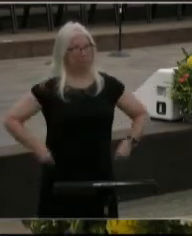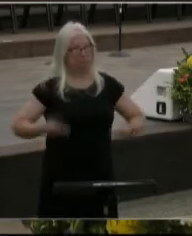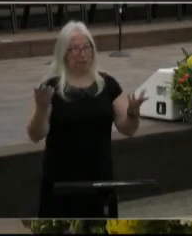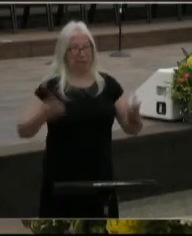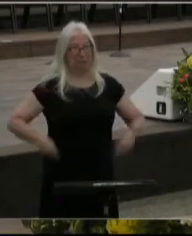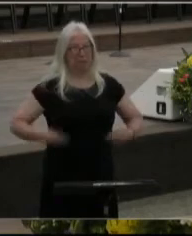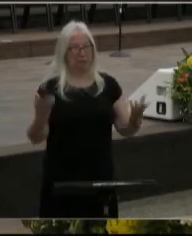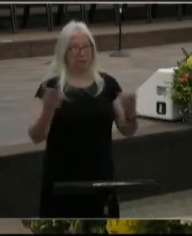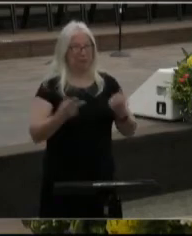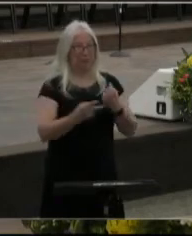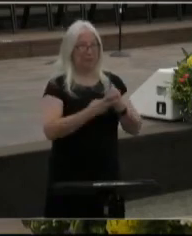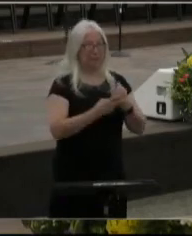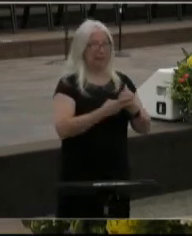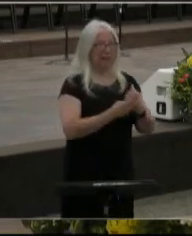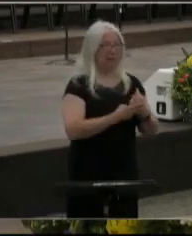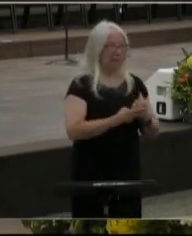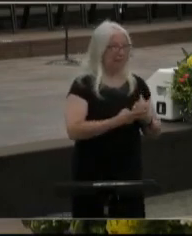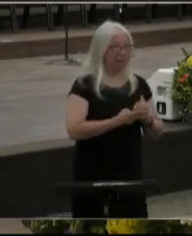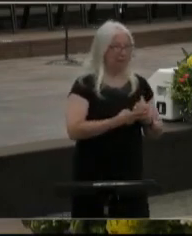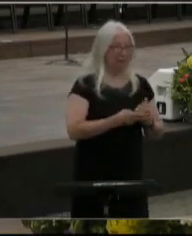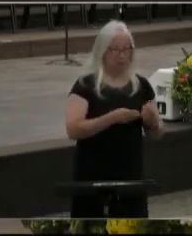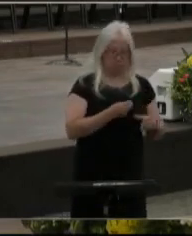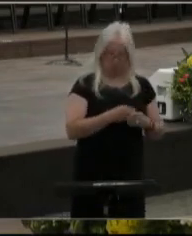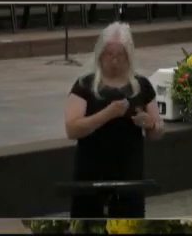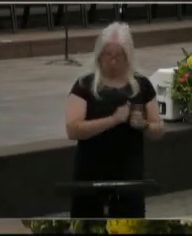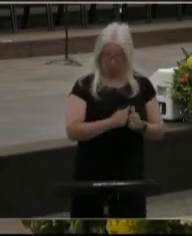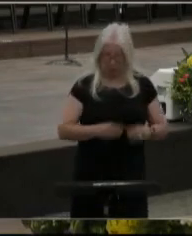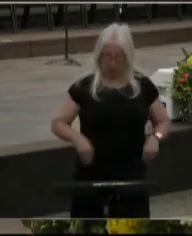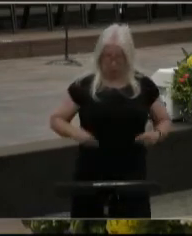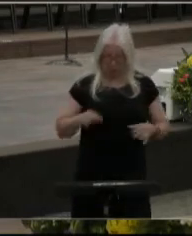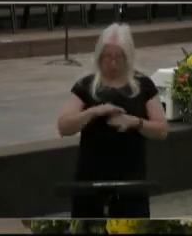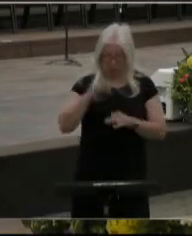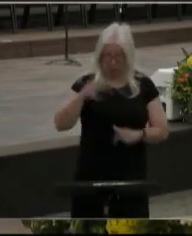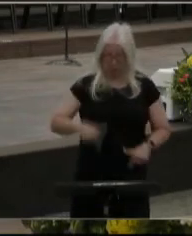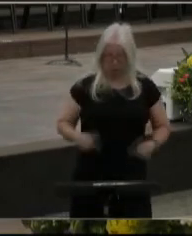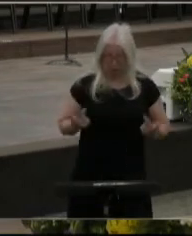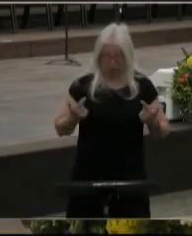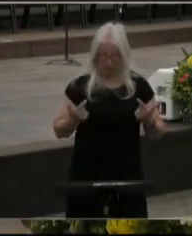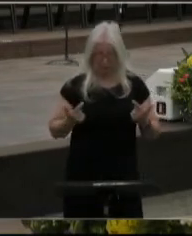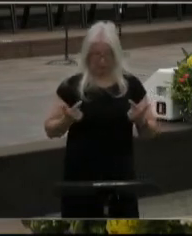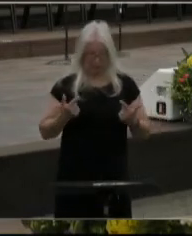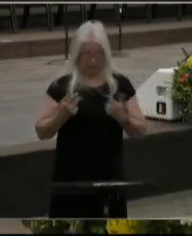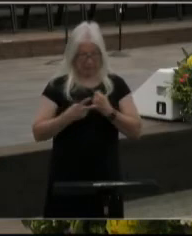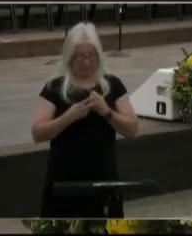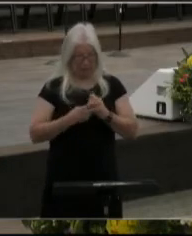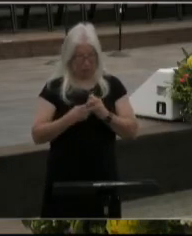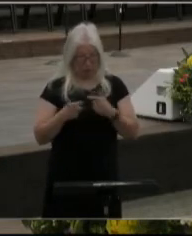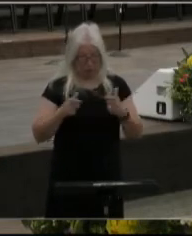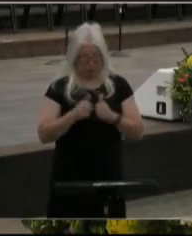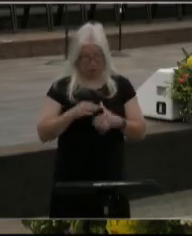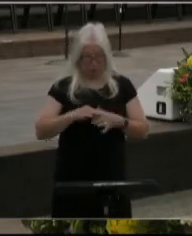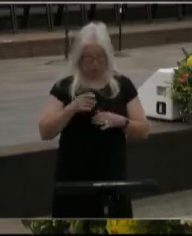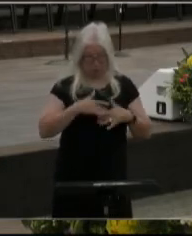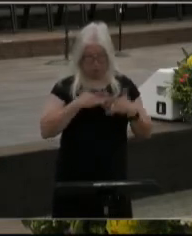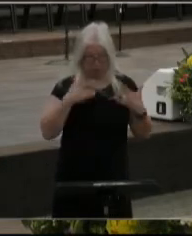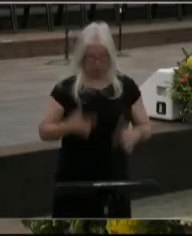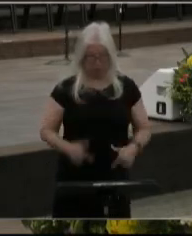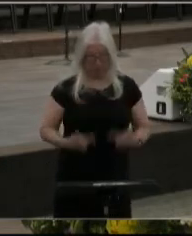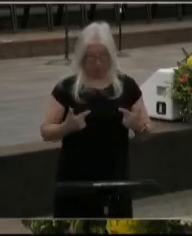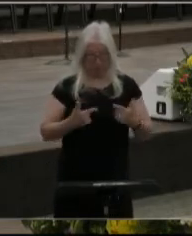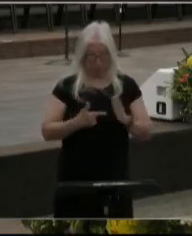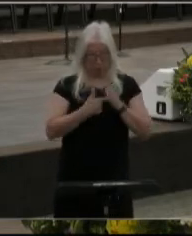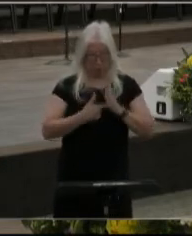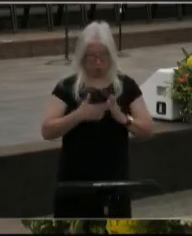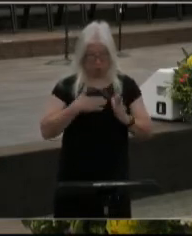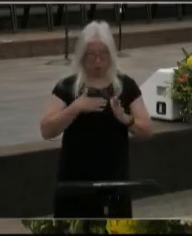Spending. Saving's going to deal with my spending. Saving's going to deal with my spiritual life. Saving's going to show me what's in my heart. Saving's going to show